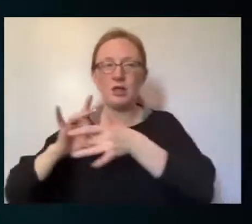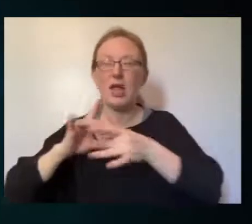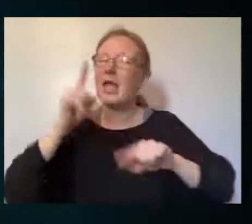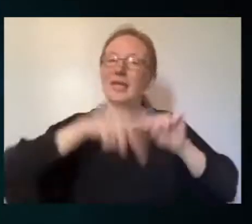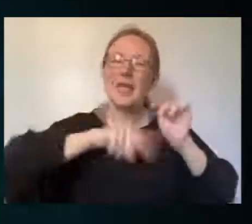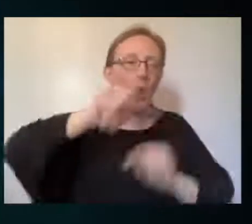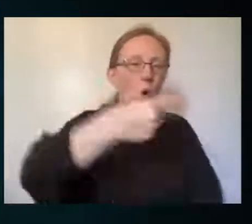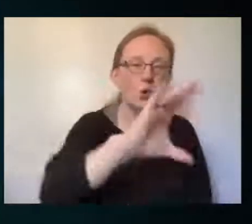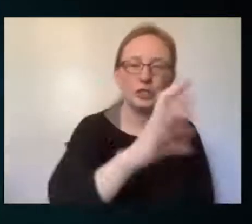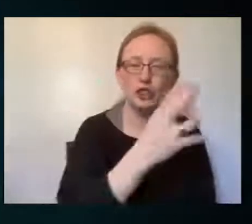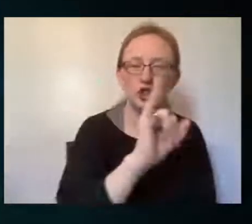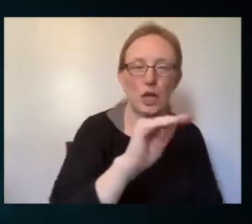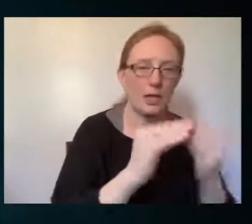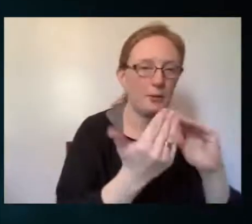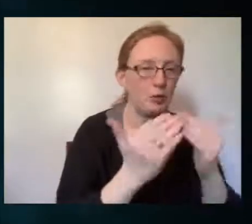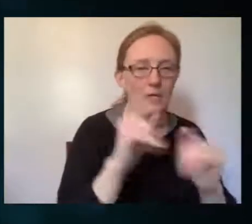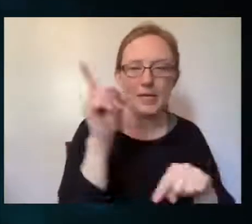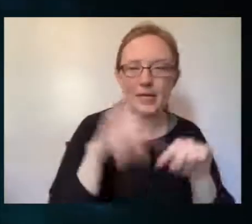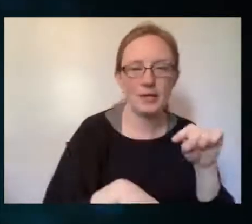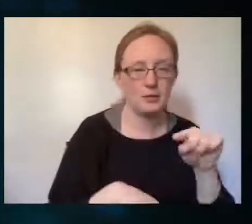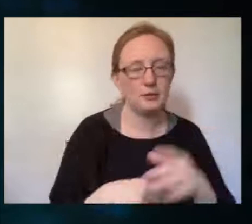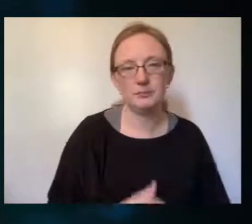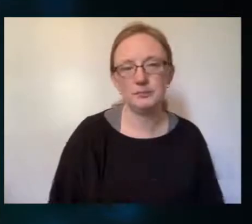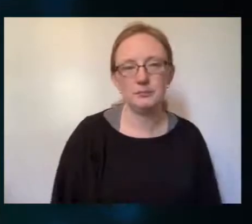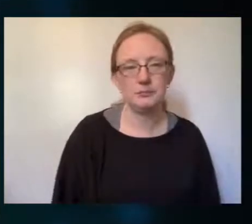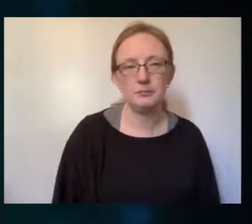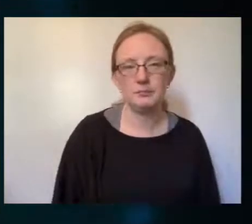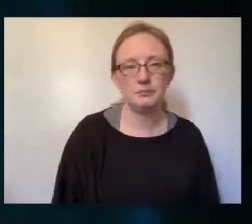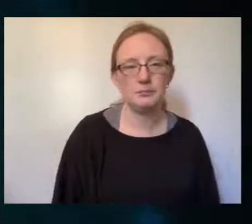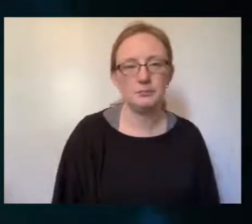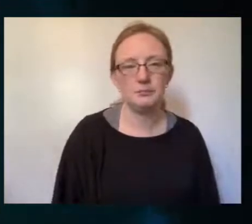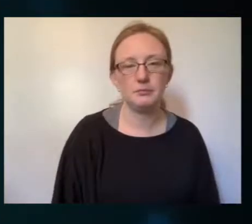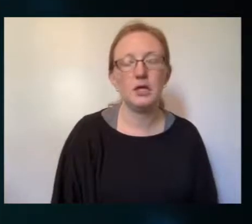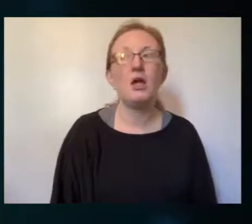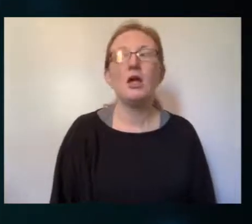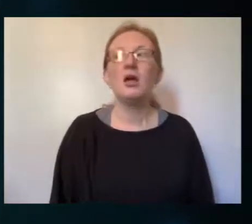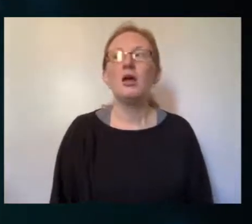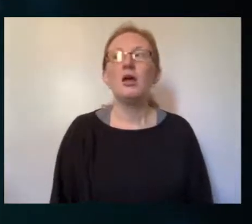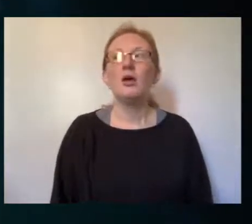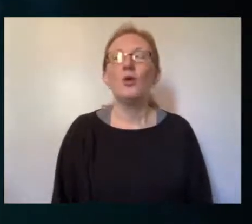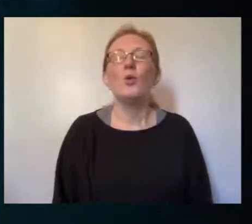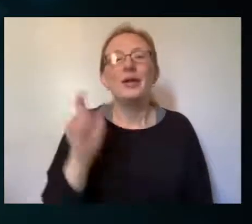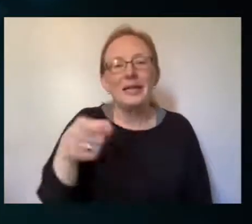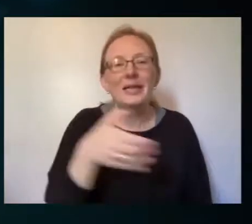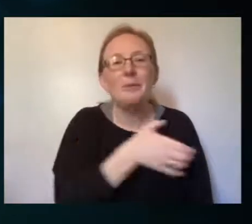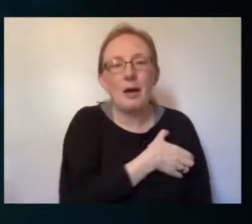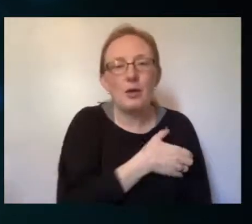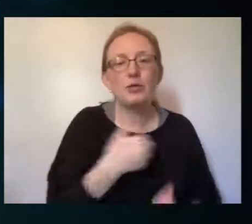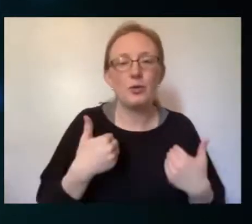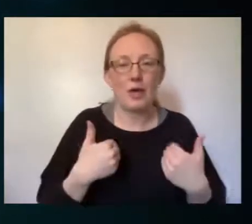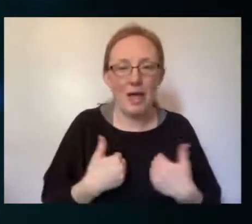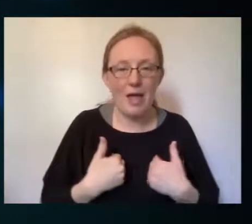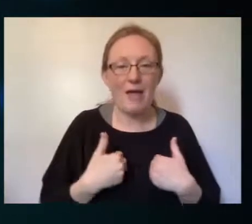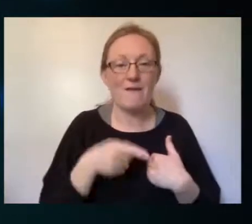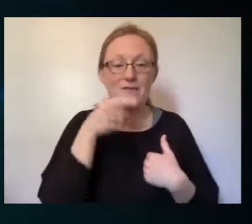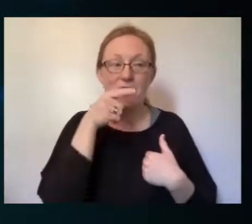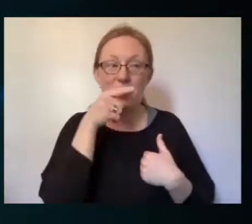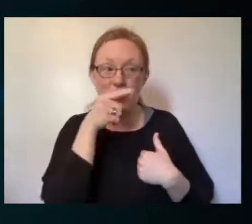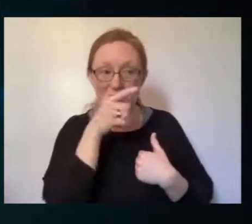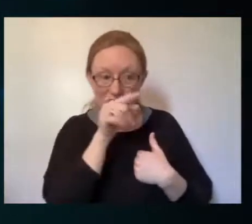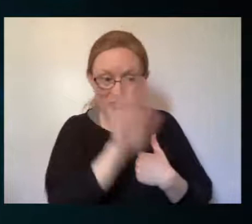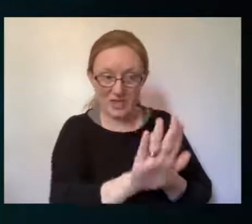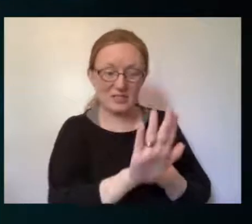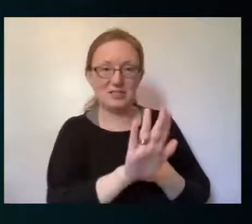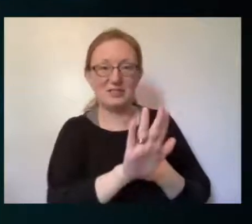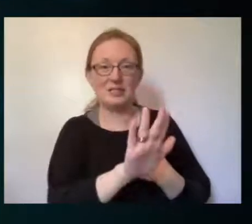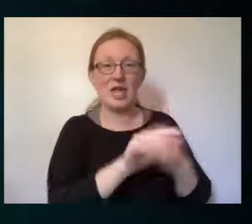into the broader academic and scholarly community, because that's how we get the power that we need to hold our institutions accountable. And so I